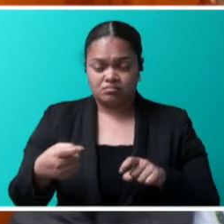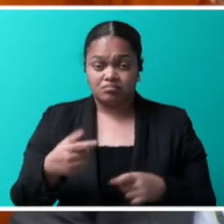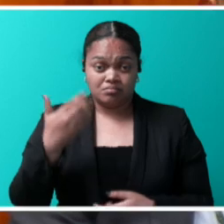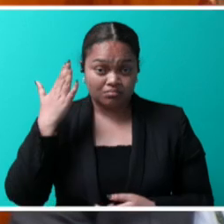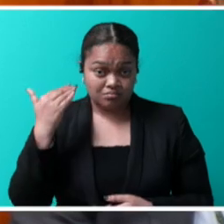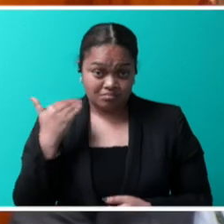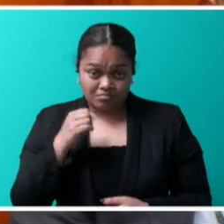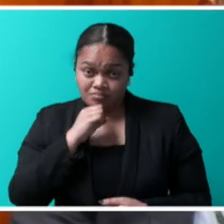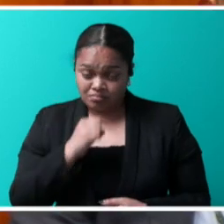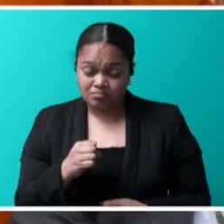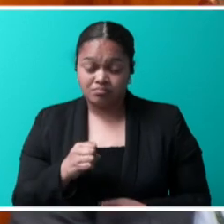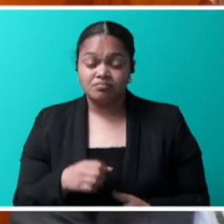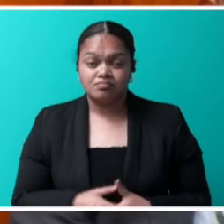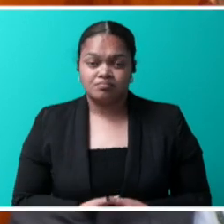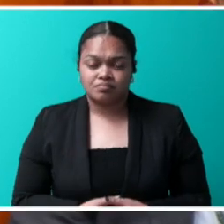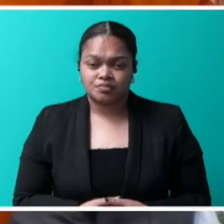gentlemen, the